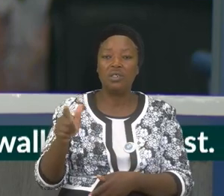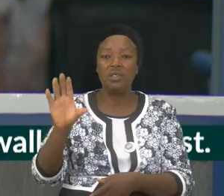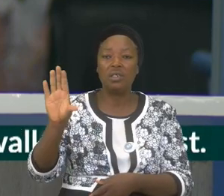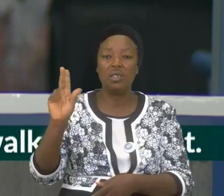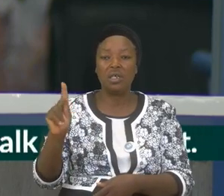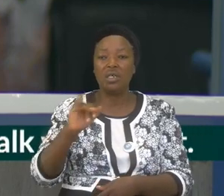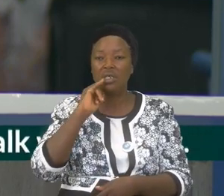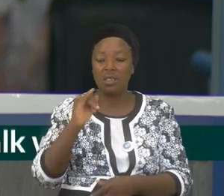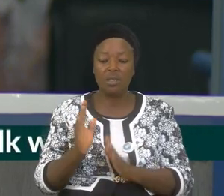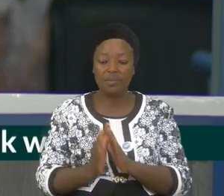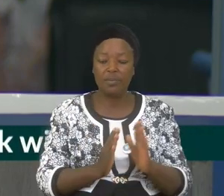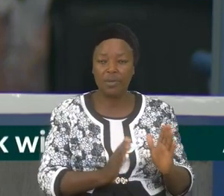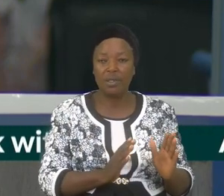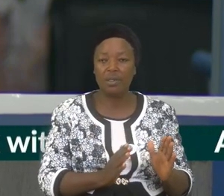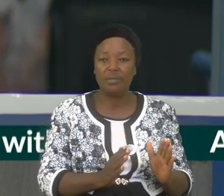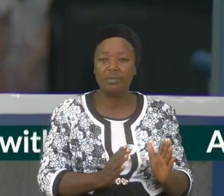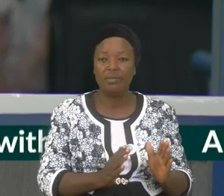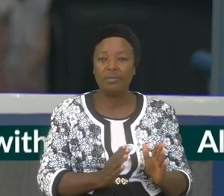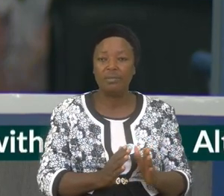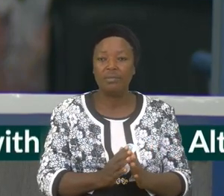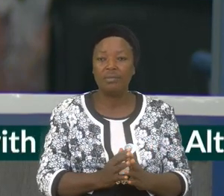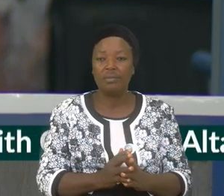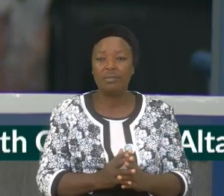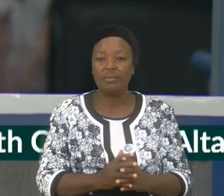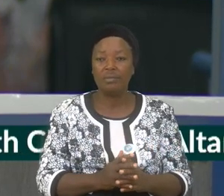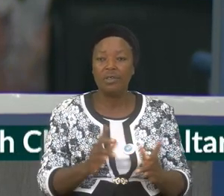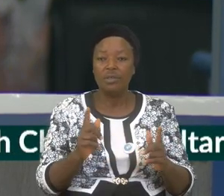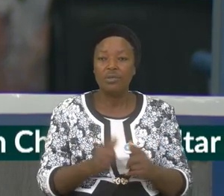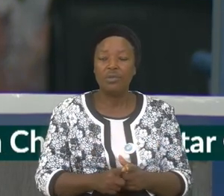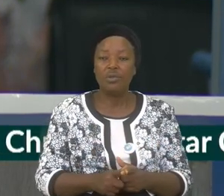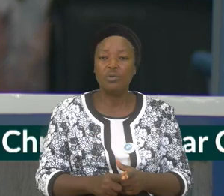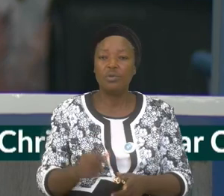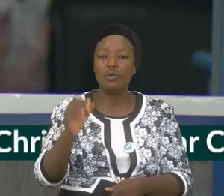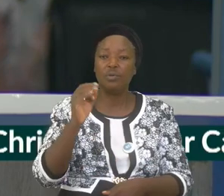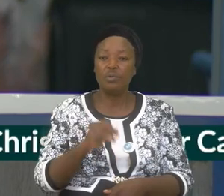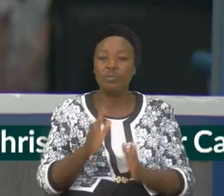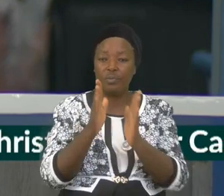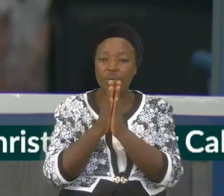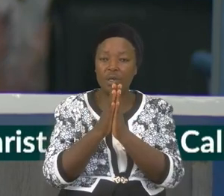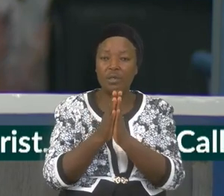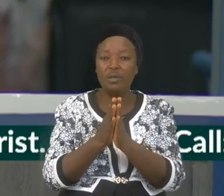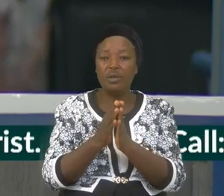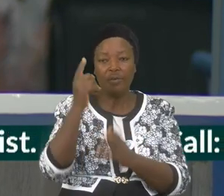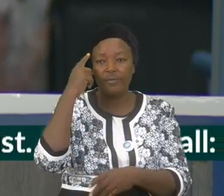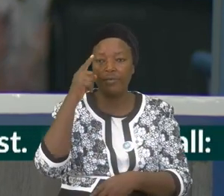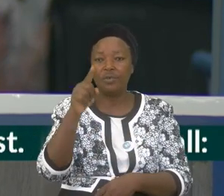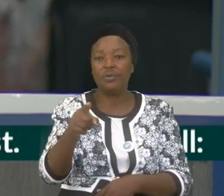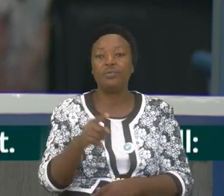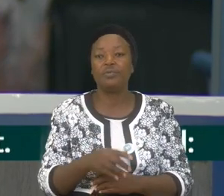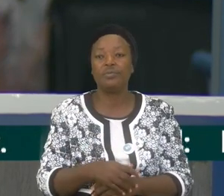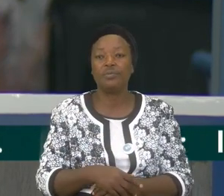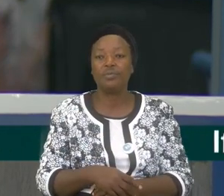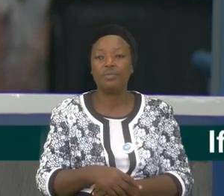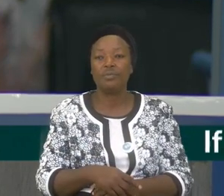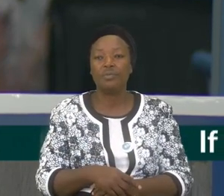to minister to you in prayers for the avalanche of miracles that God